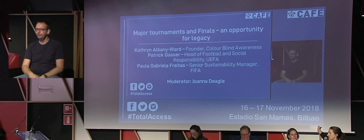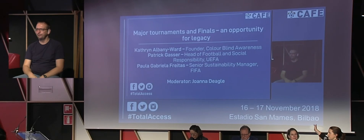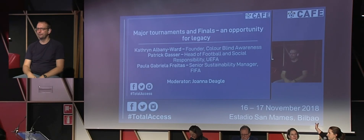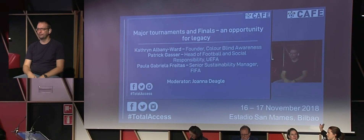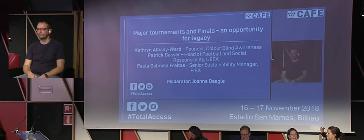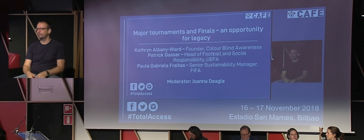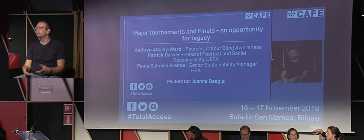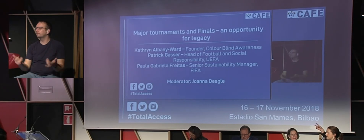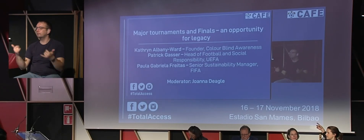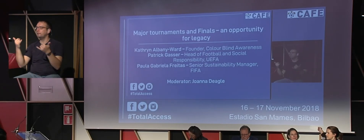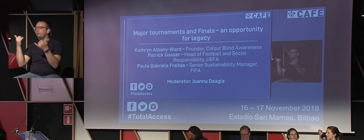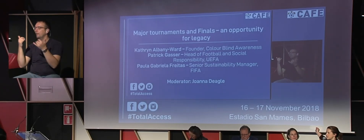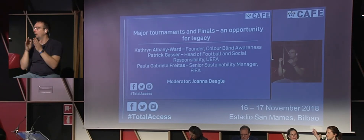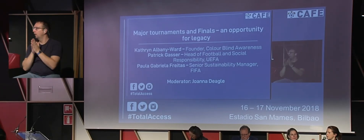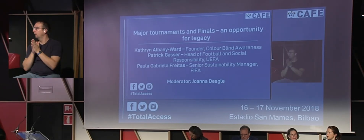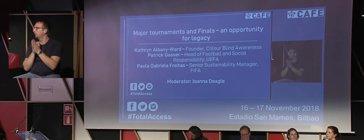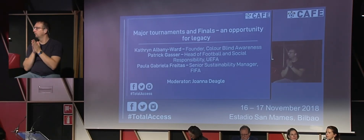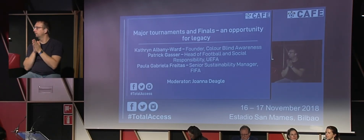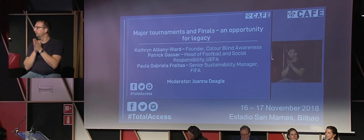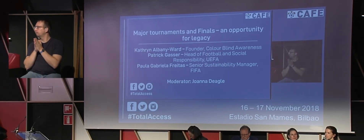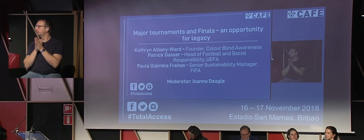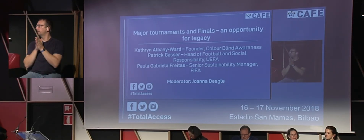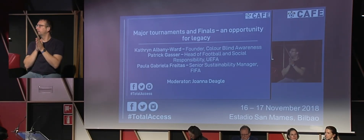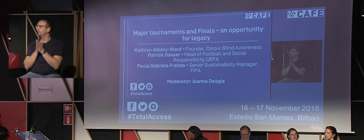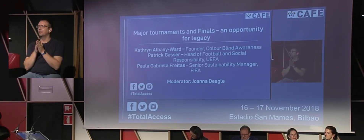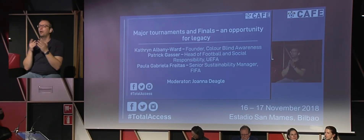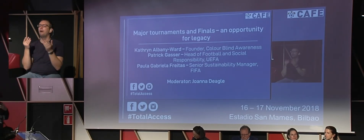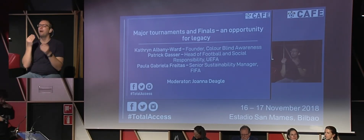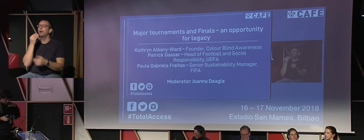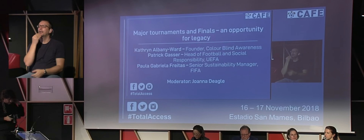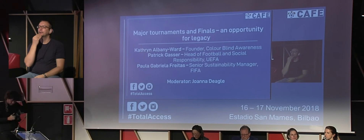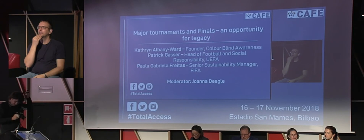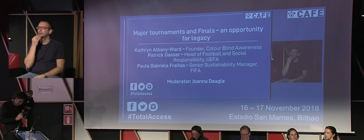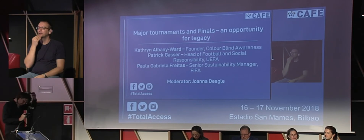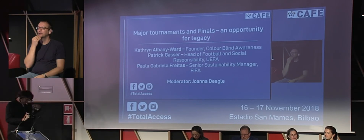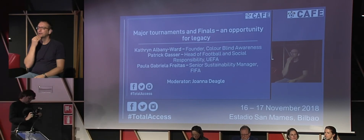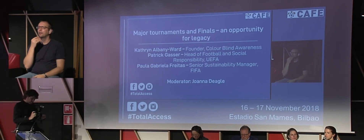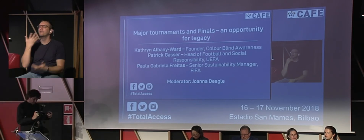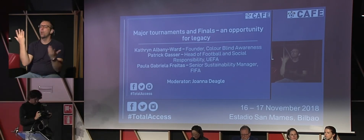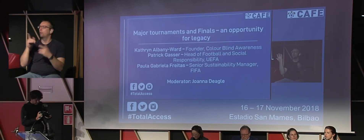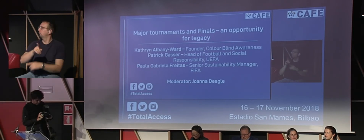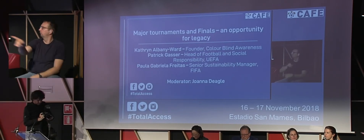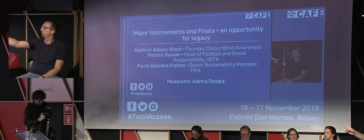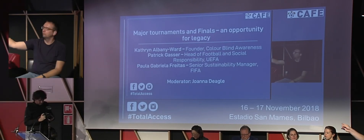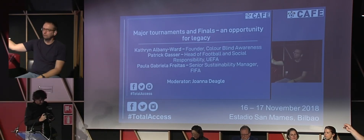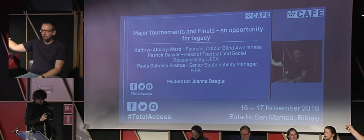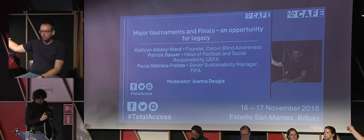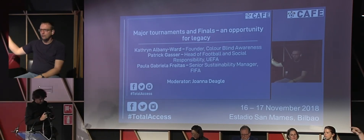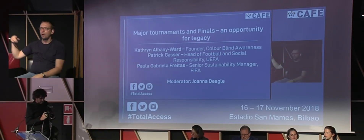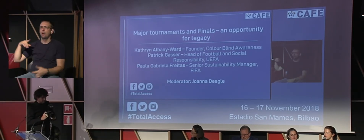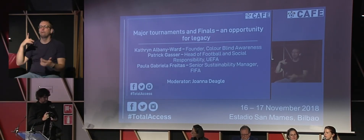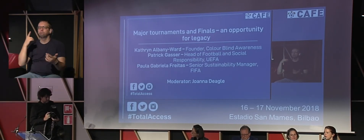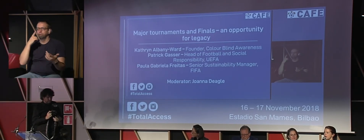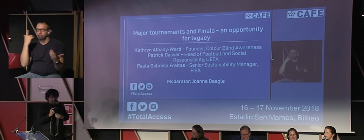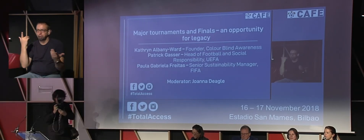just further behind the stage, so if you need any assistance in directions or getting there, please do ask the cafe staff and